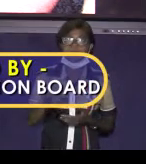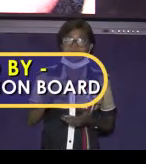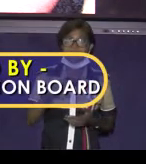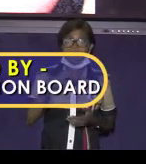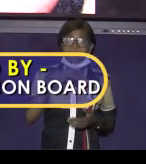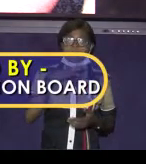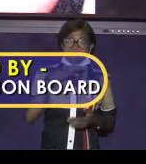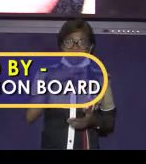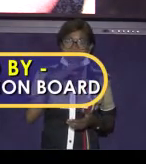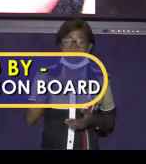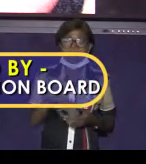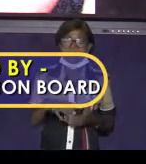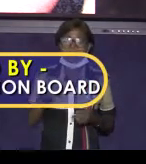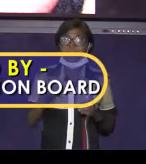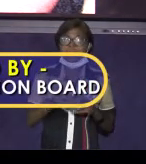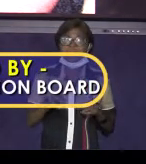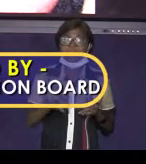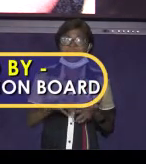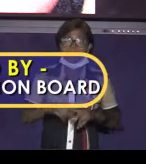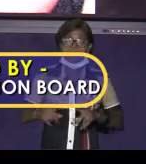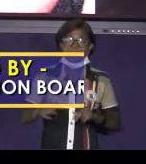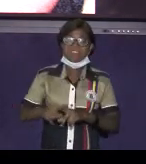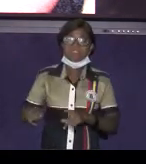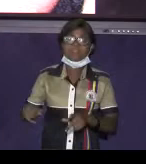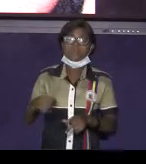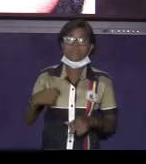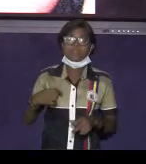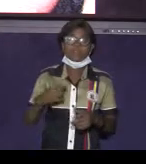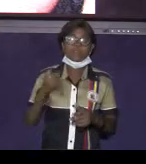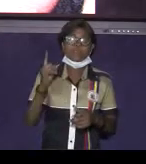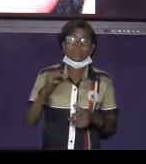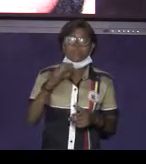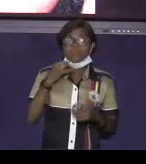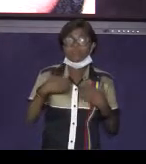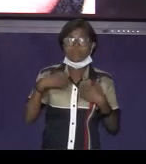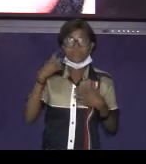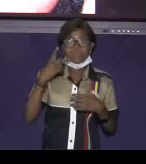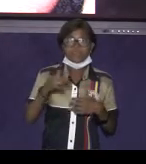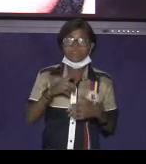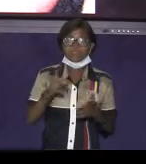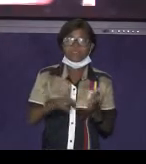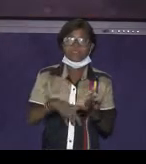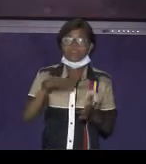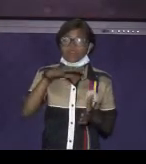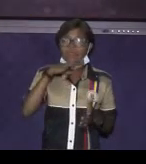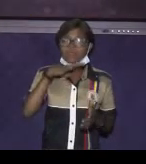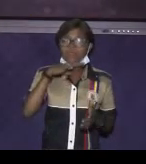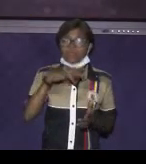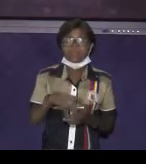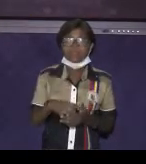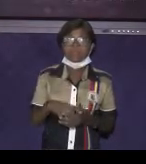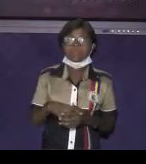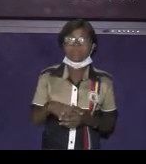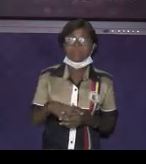wow, this pig is quite different from the ones you've seen before. This is also a pig.